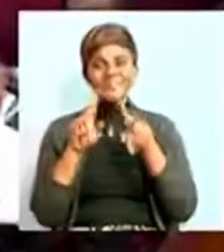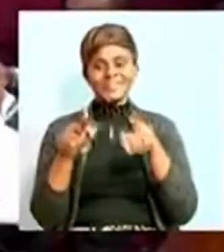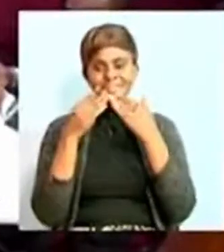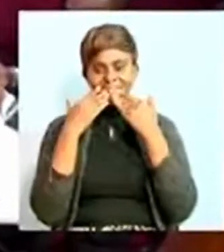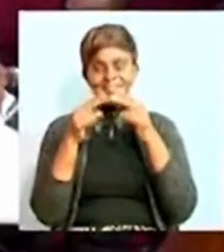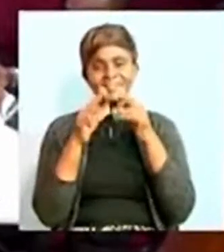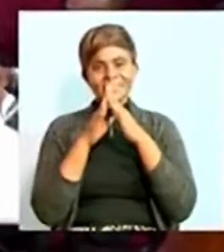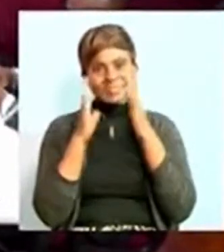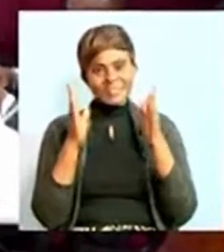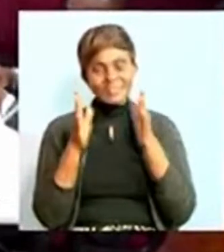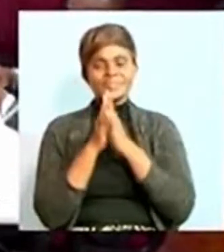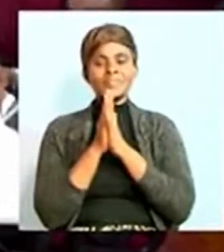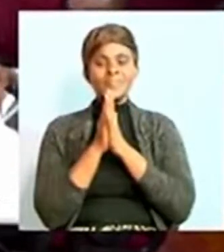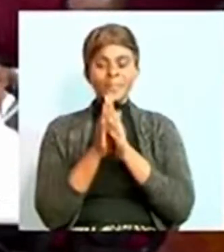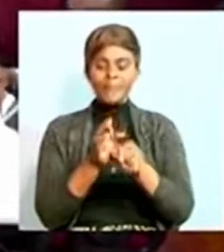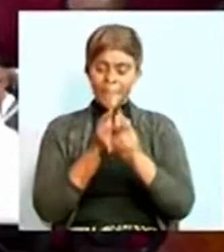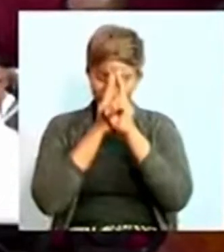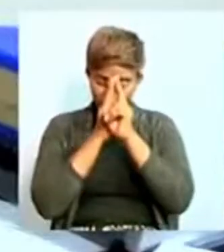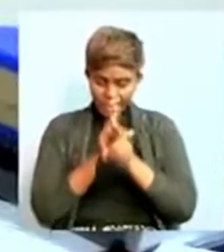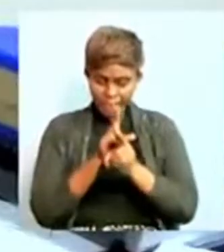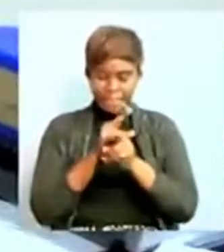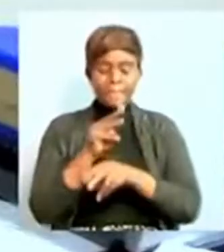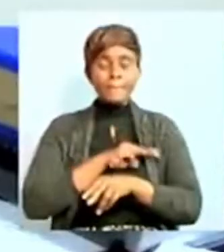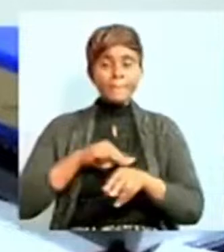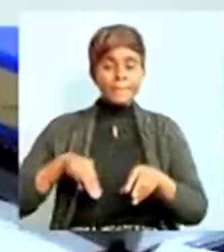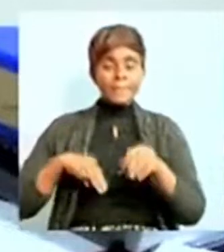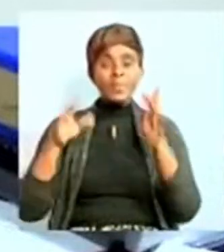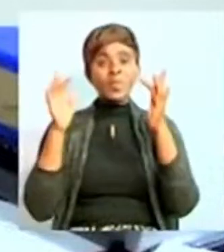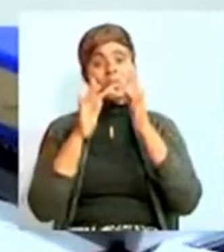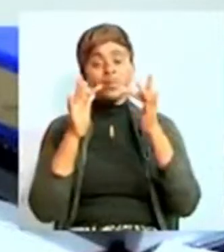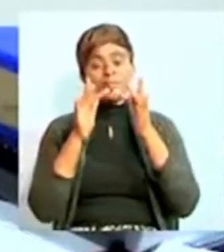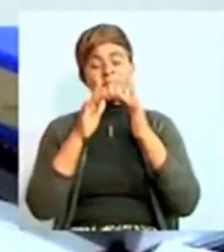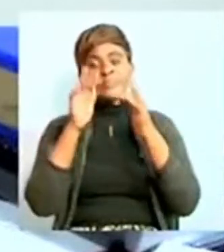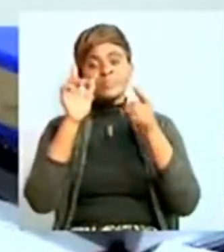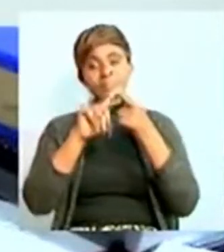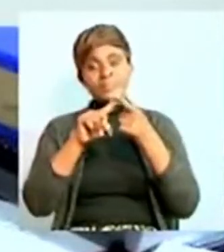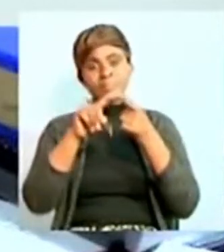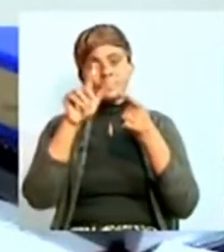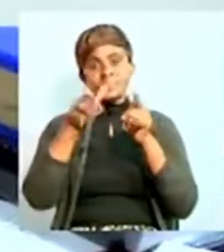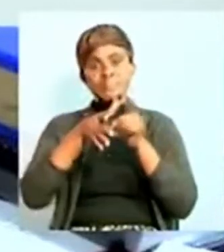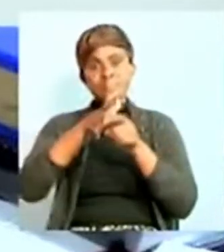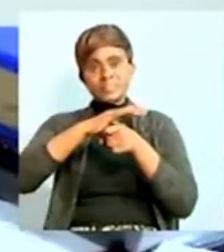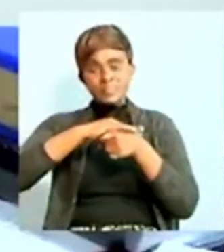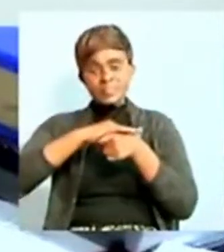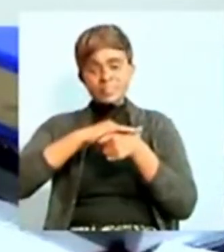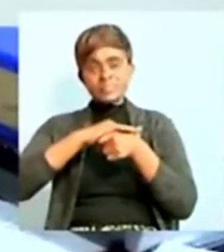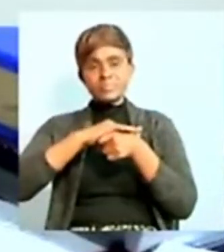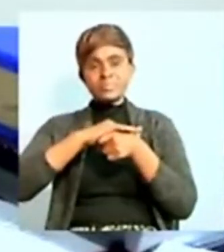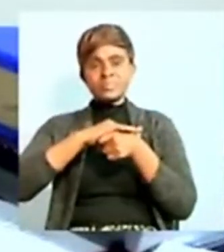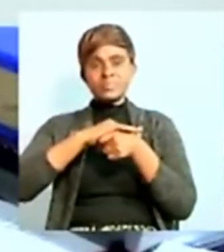so much. Honorable members online, Honorable Member for Siavonga.